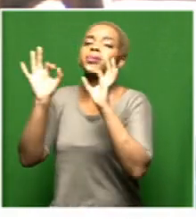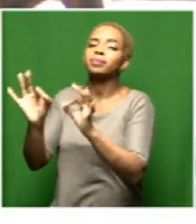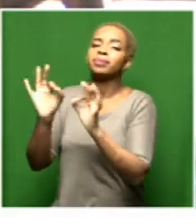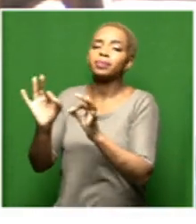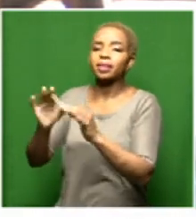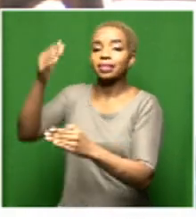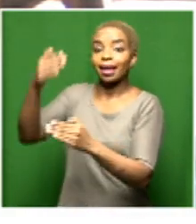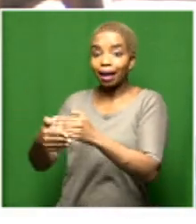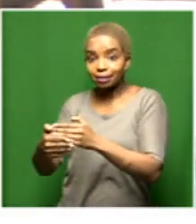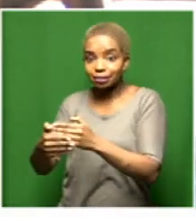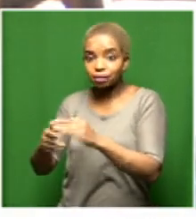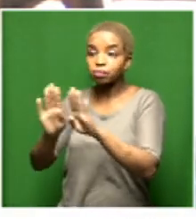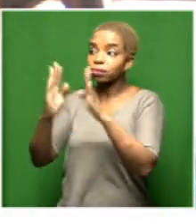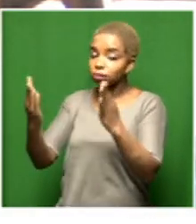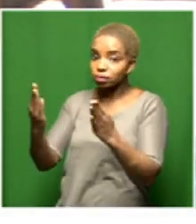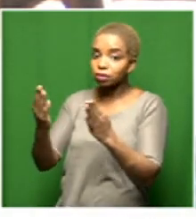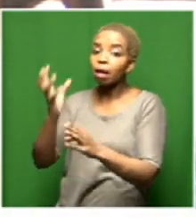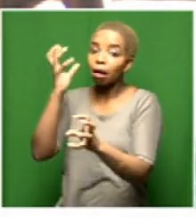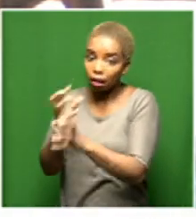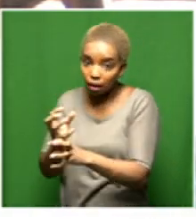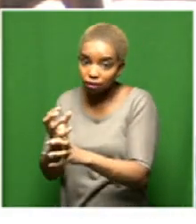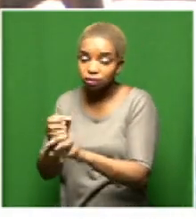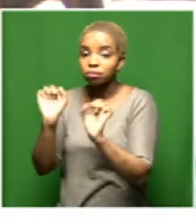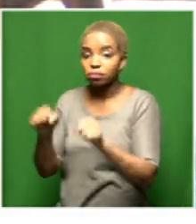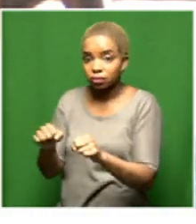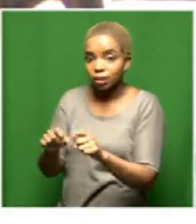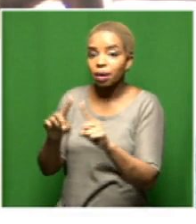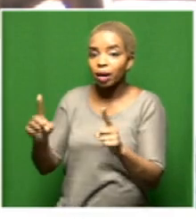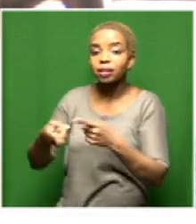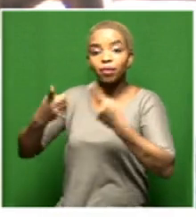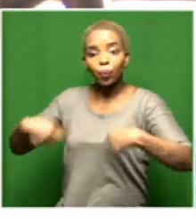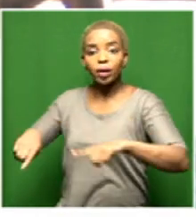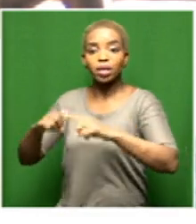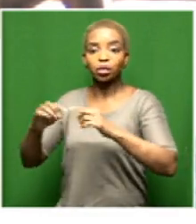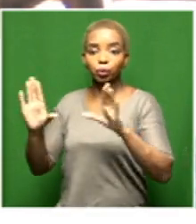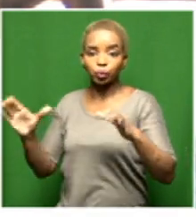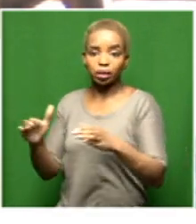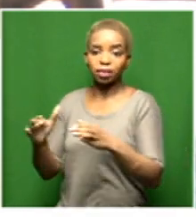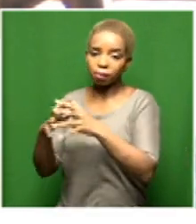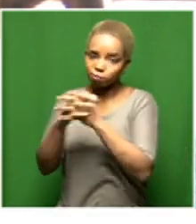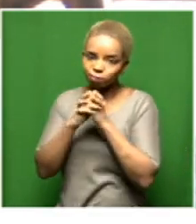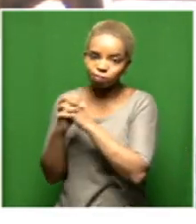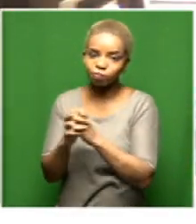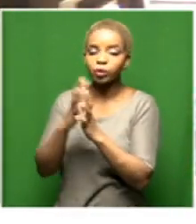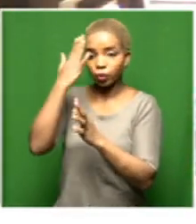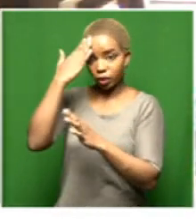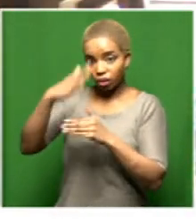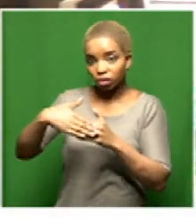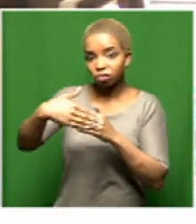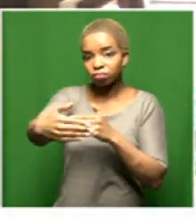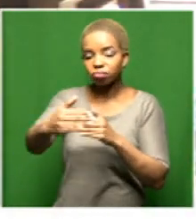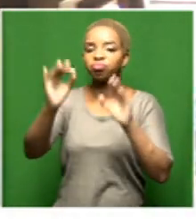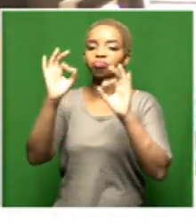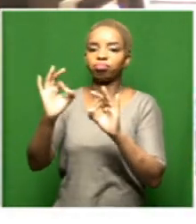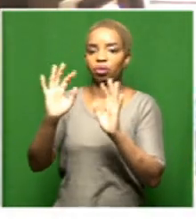at the end of all of this. It's going to be hard, it's going to be difficult, but if we pull together, we know we're going to be a better space. You just mentioned